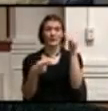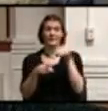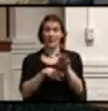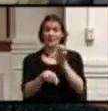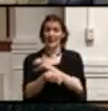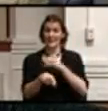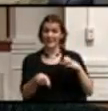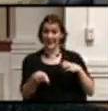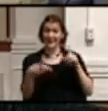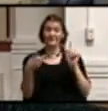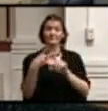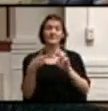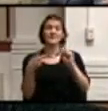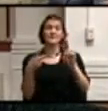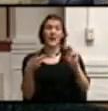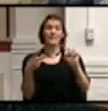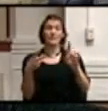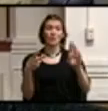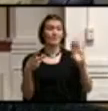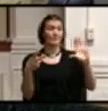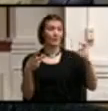and Summer Birch to the